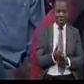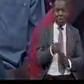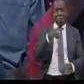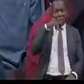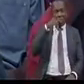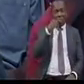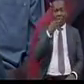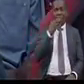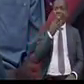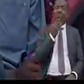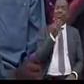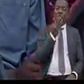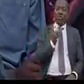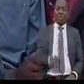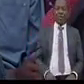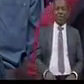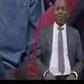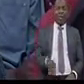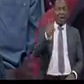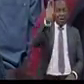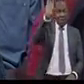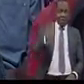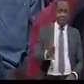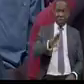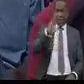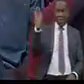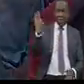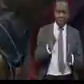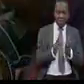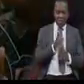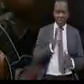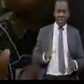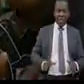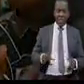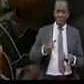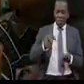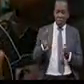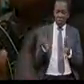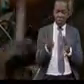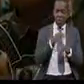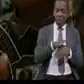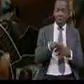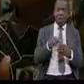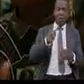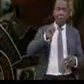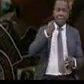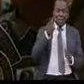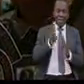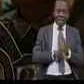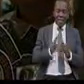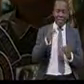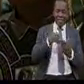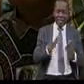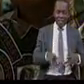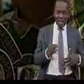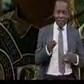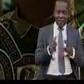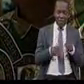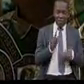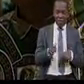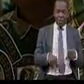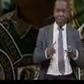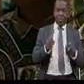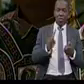turn every bitterness of your life into sweetness in Jesus' name. And it was so, and it was